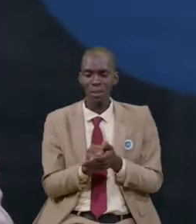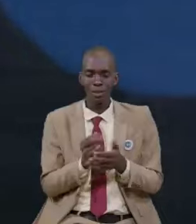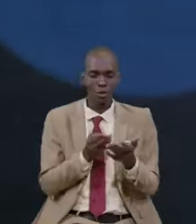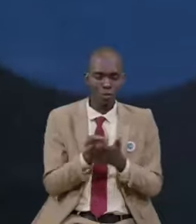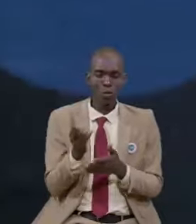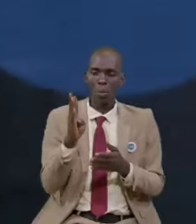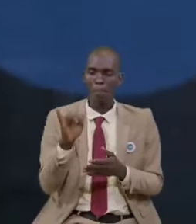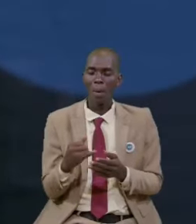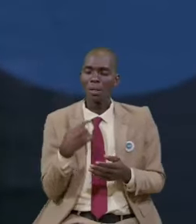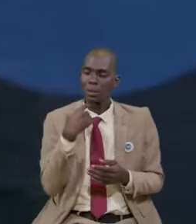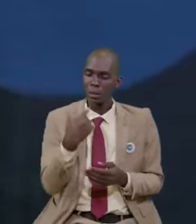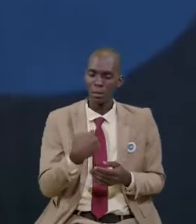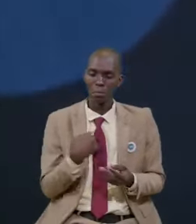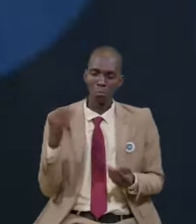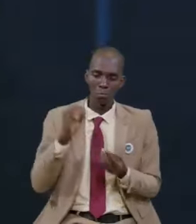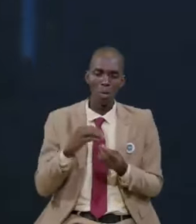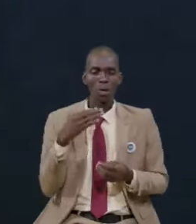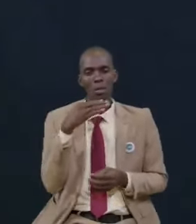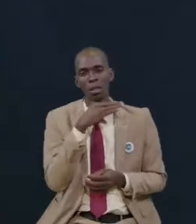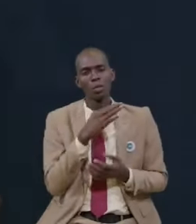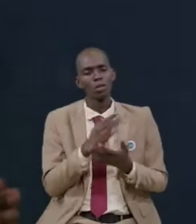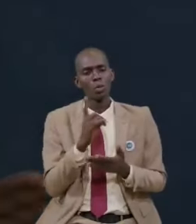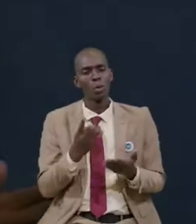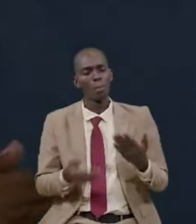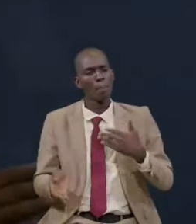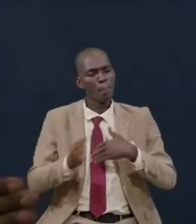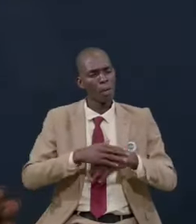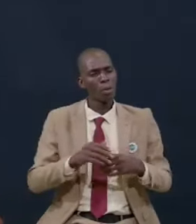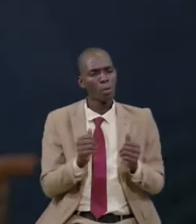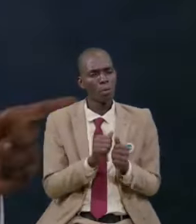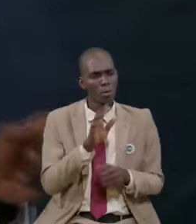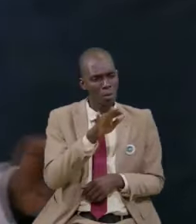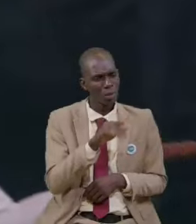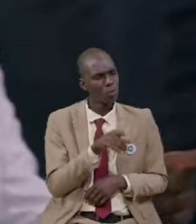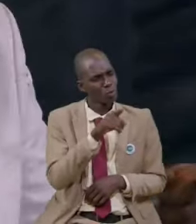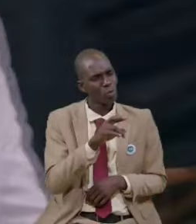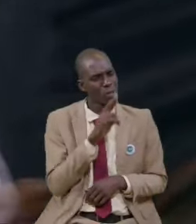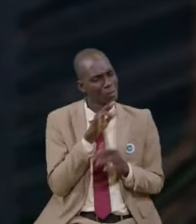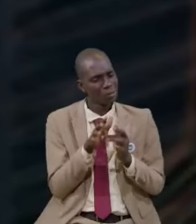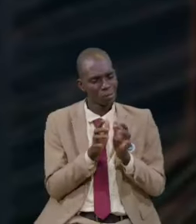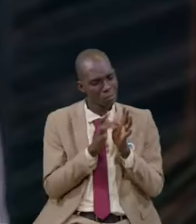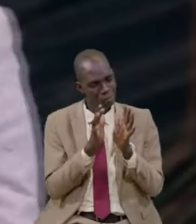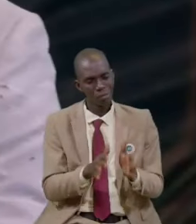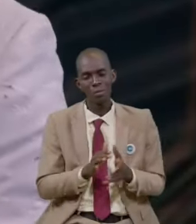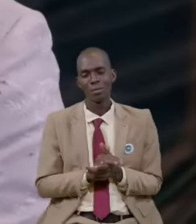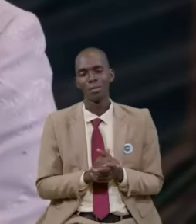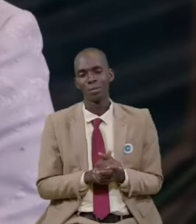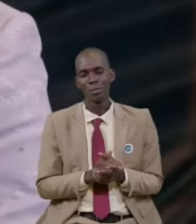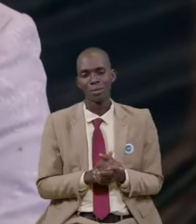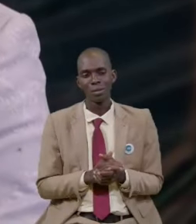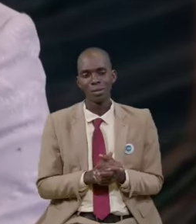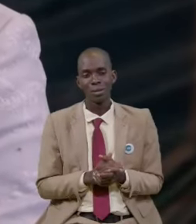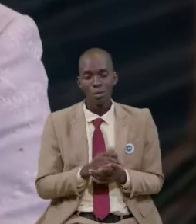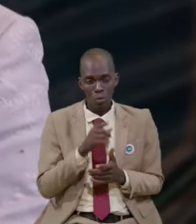say, hey, you're a church man, you're a church woman. The first one was a lie. The second one is a